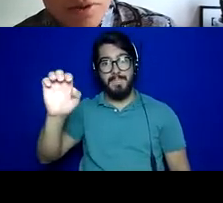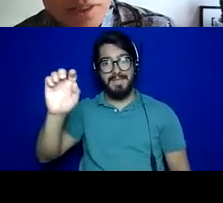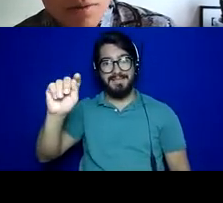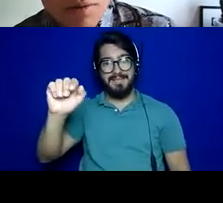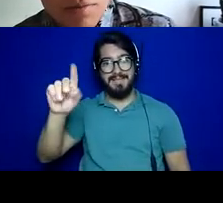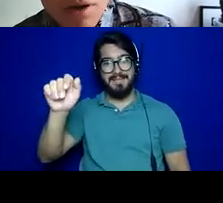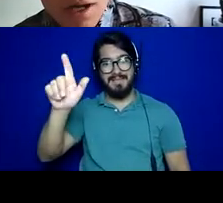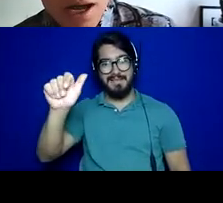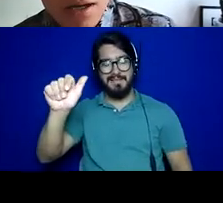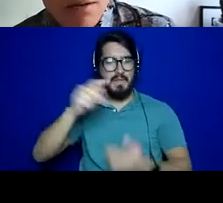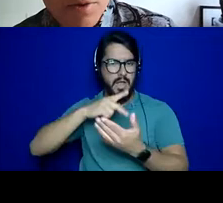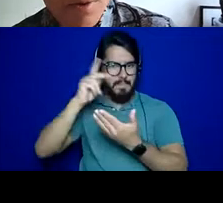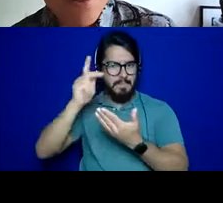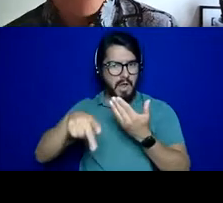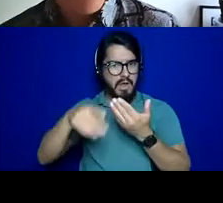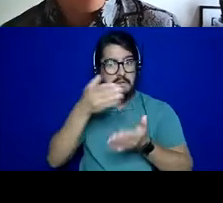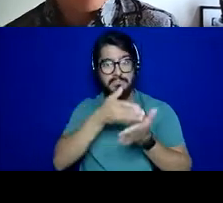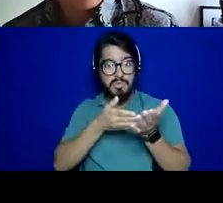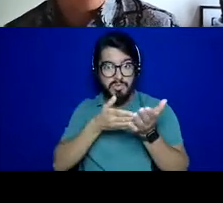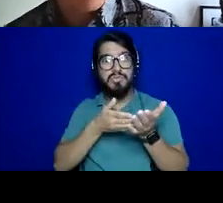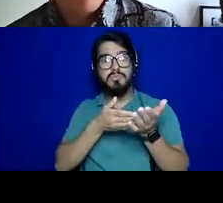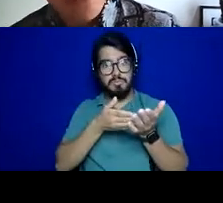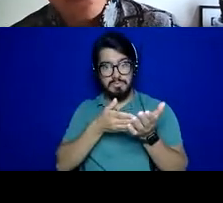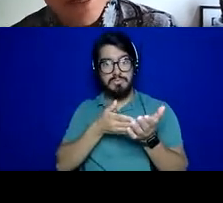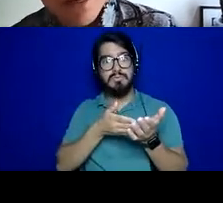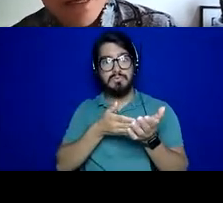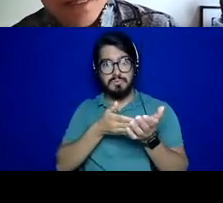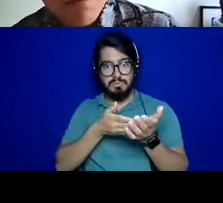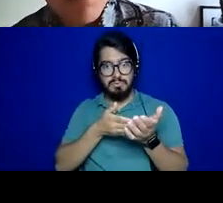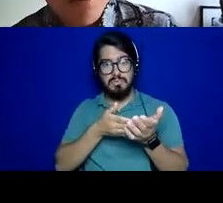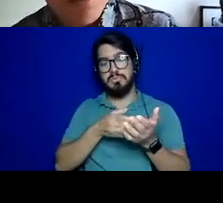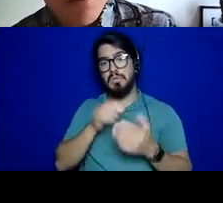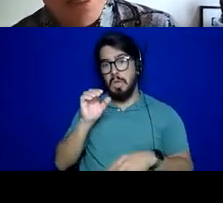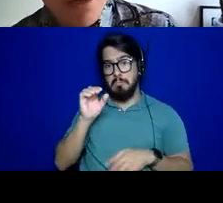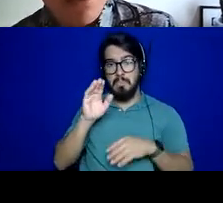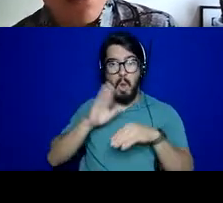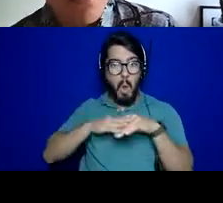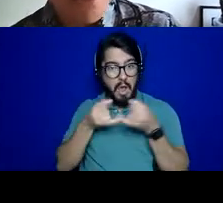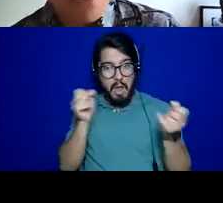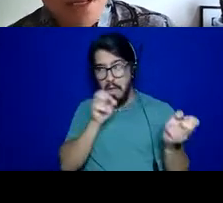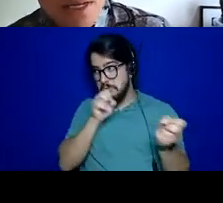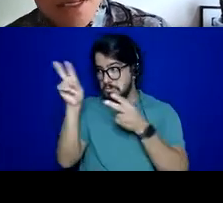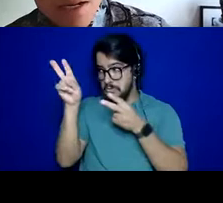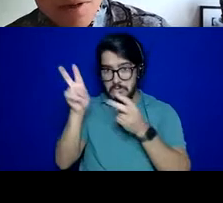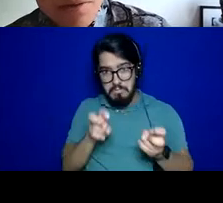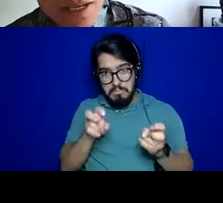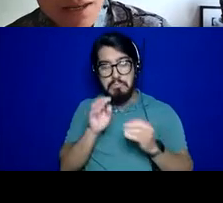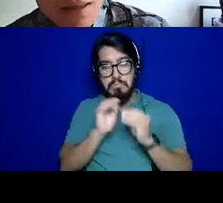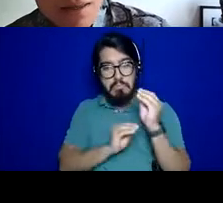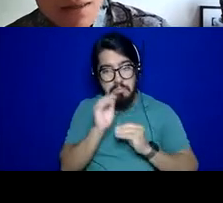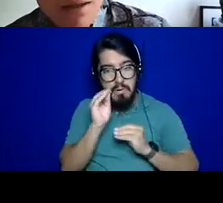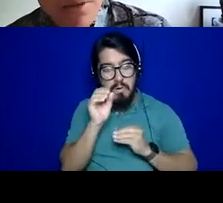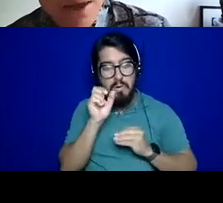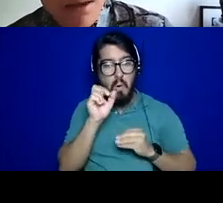removal tools. Some of them are online where you can sort of upload a photo and then we download it. Some of them you install on your own machine. Is anyone using